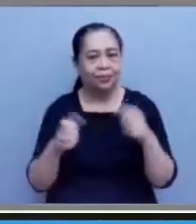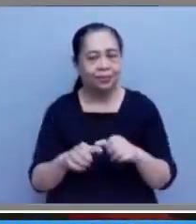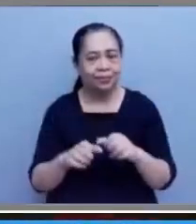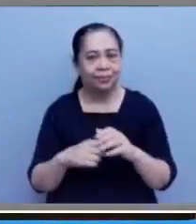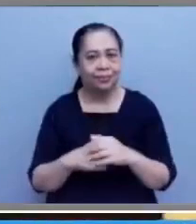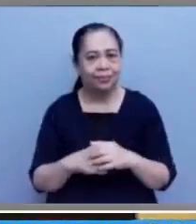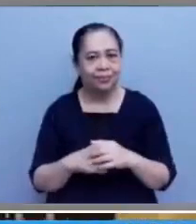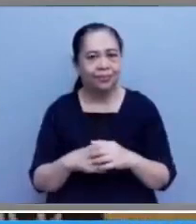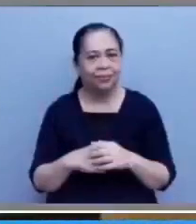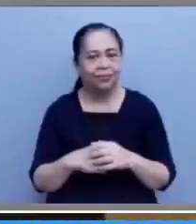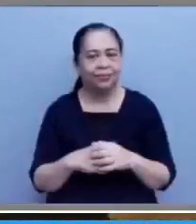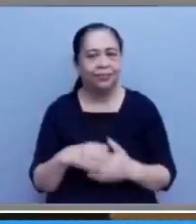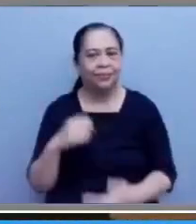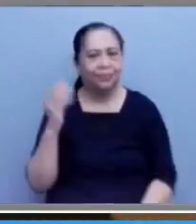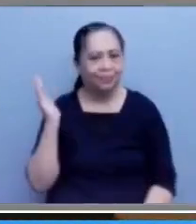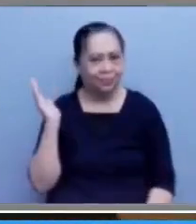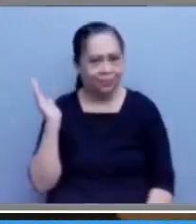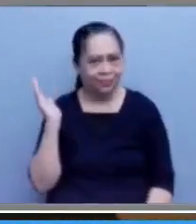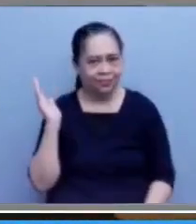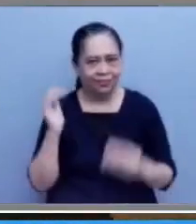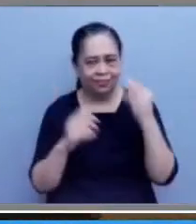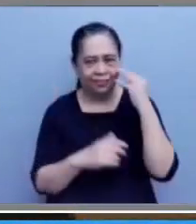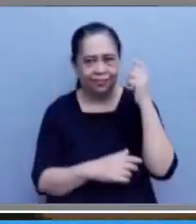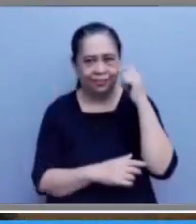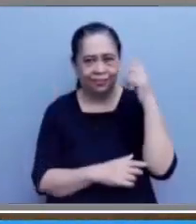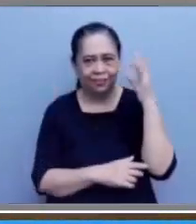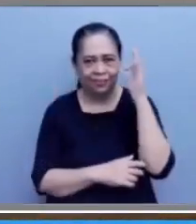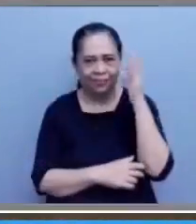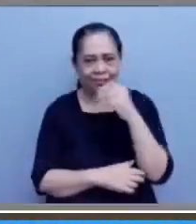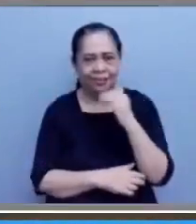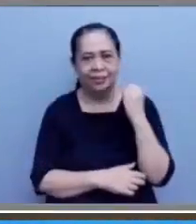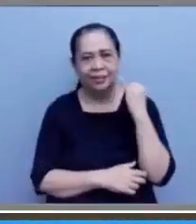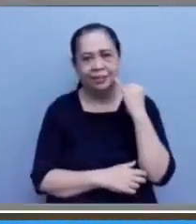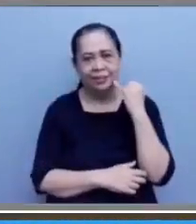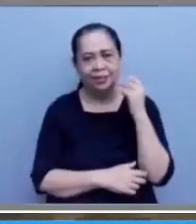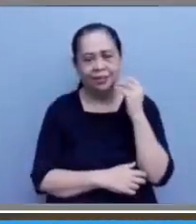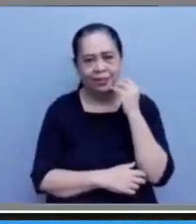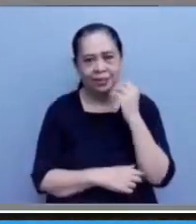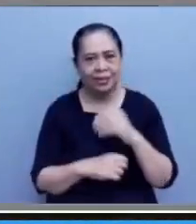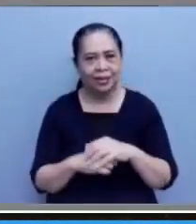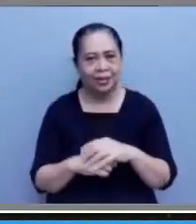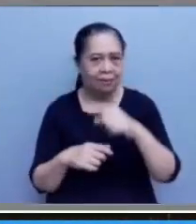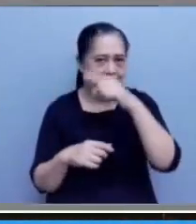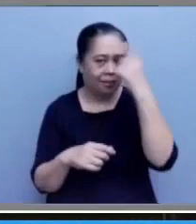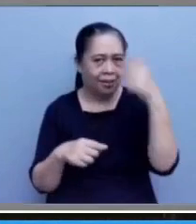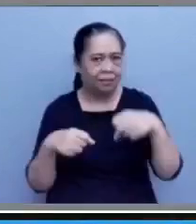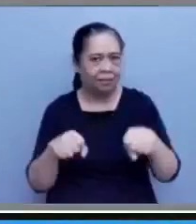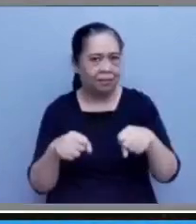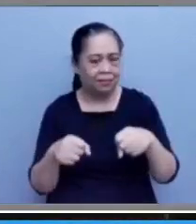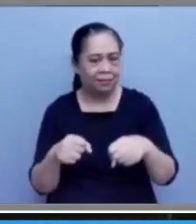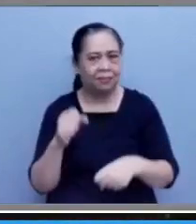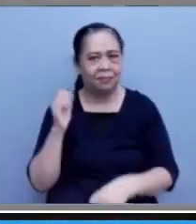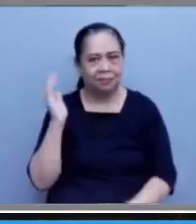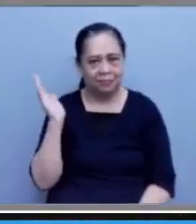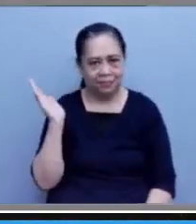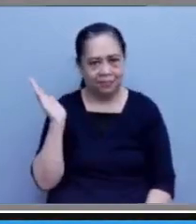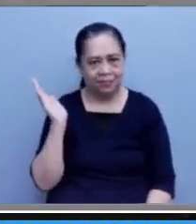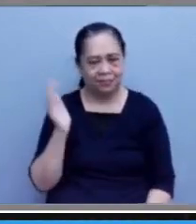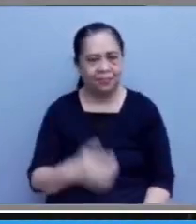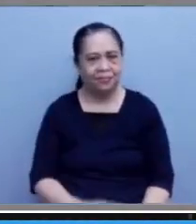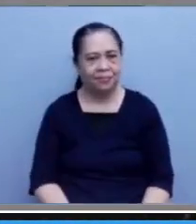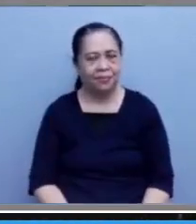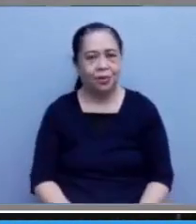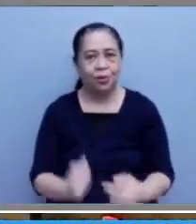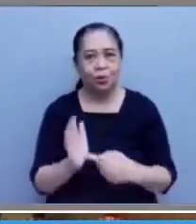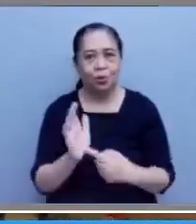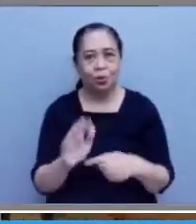Legacy stars Miguel Tan Felix at Isabel Ortega, Black Rider lead Ruru Madrid with Bianca Umali, It's Showtime